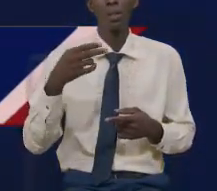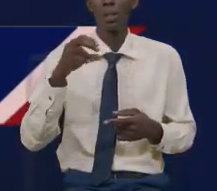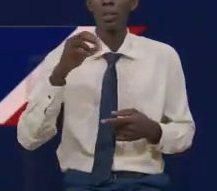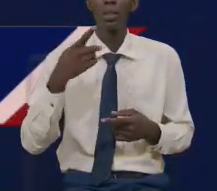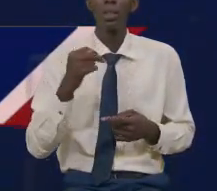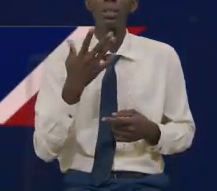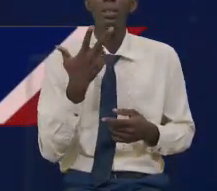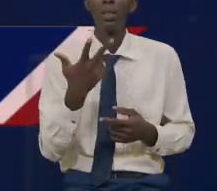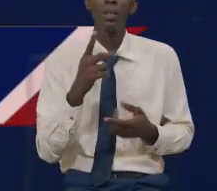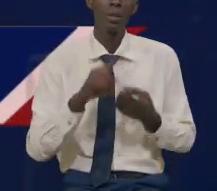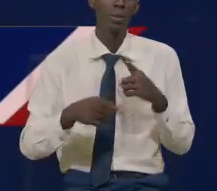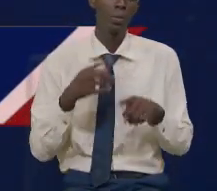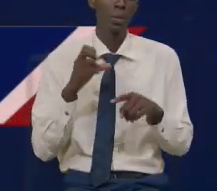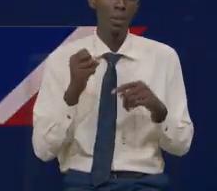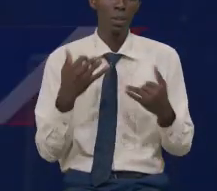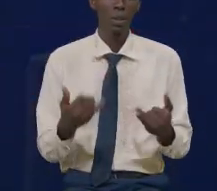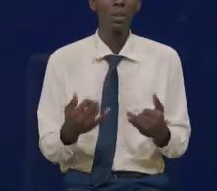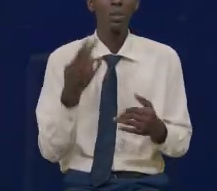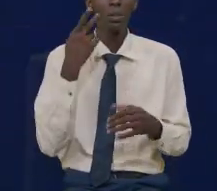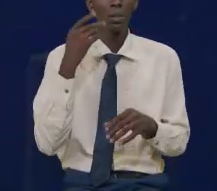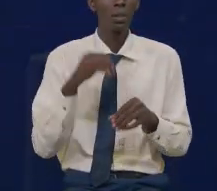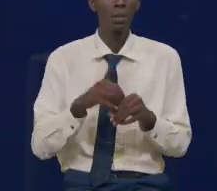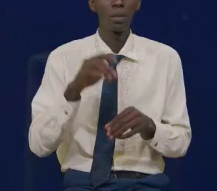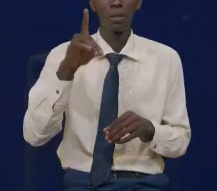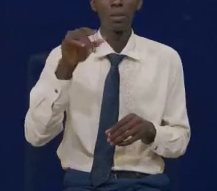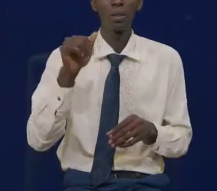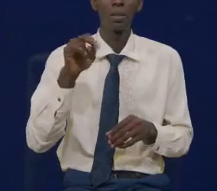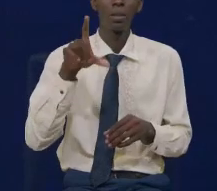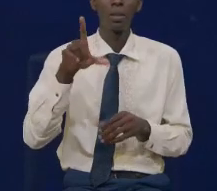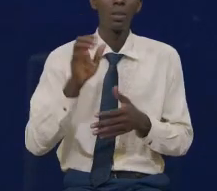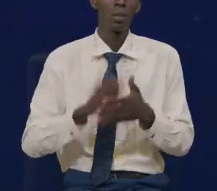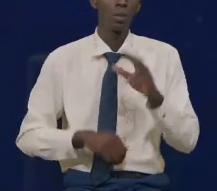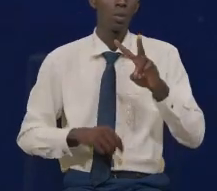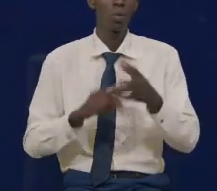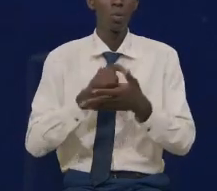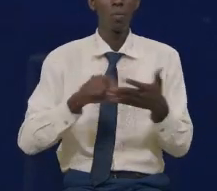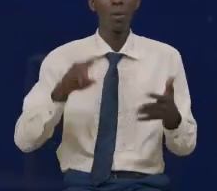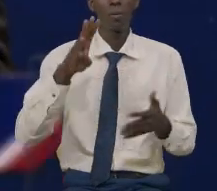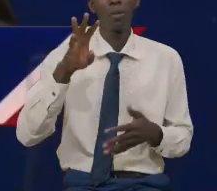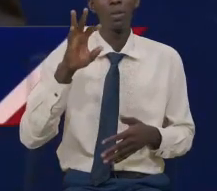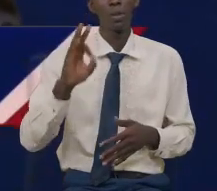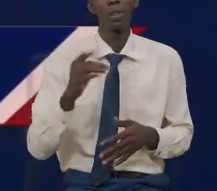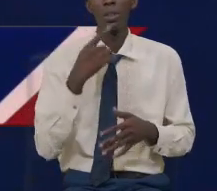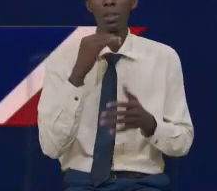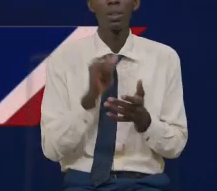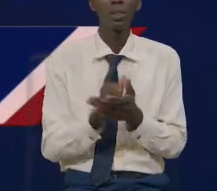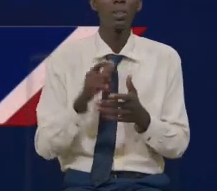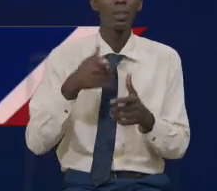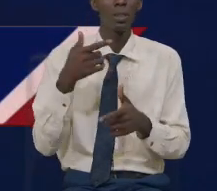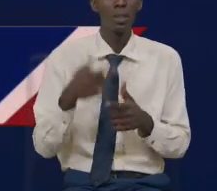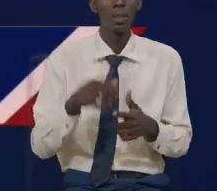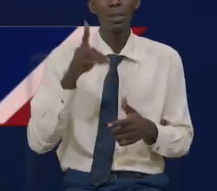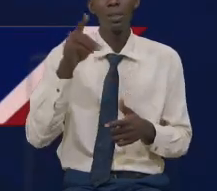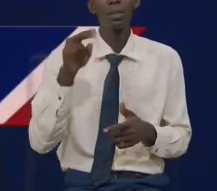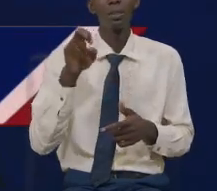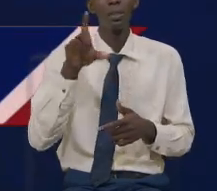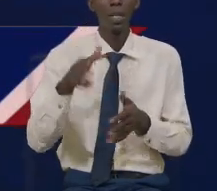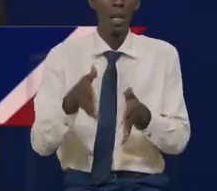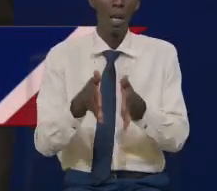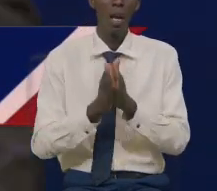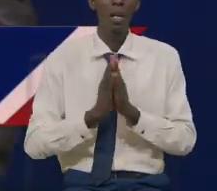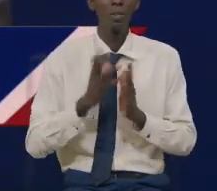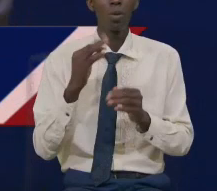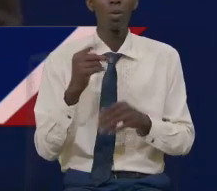tells us in Daniel chapter 2, reading from verse 49, it says, then Daniel requested of